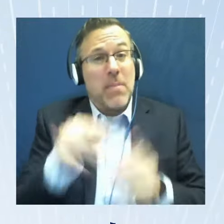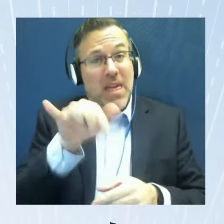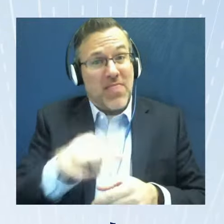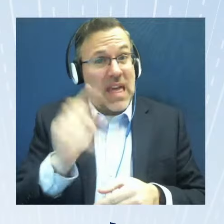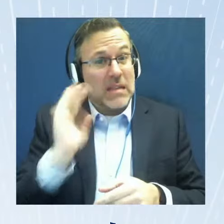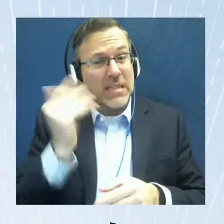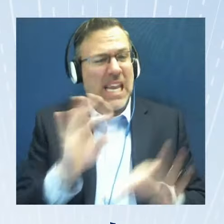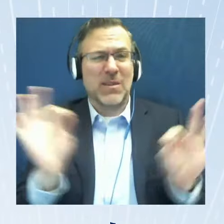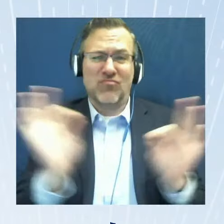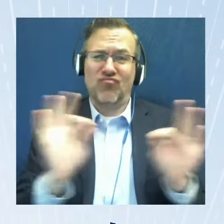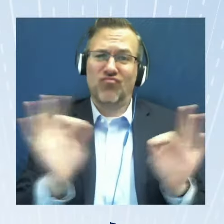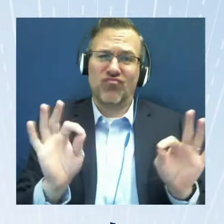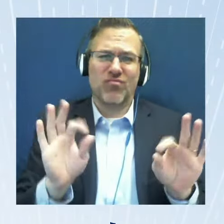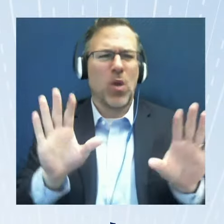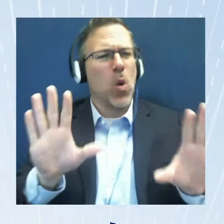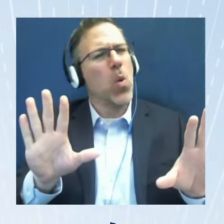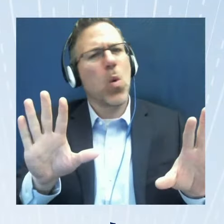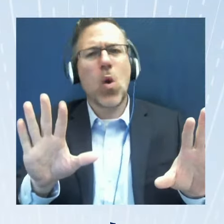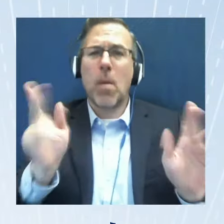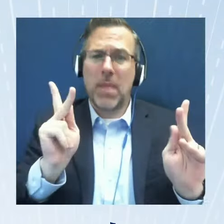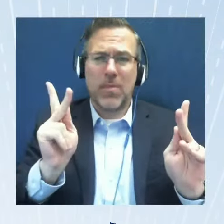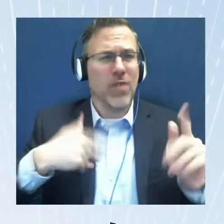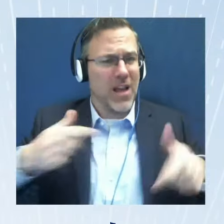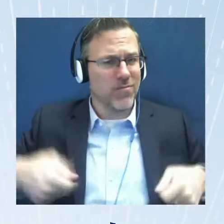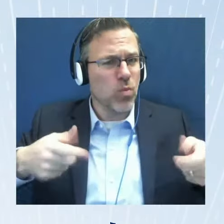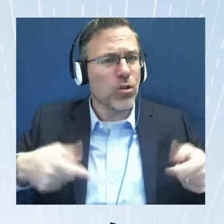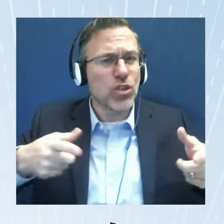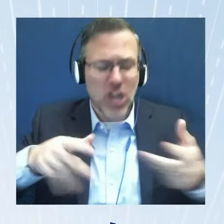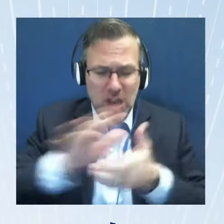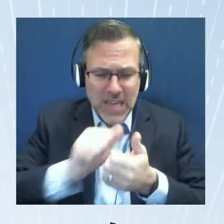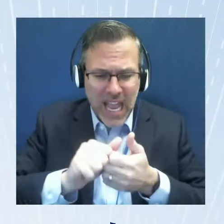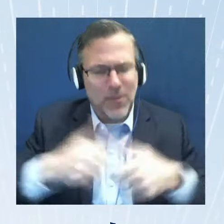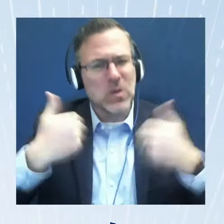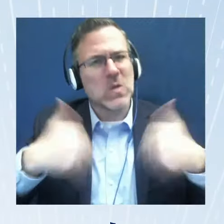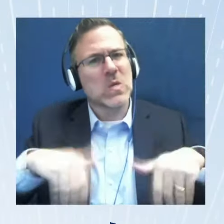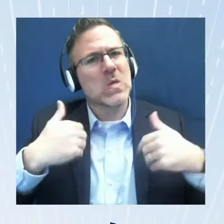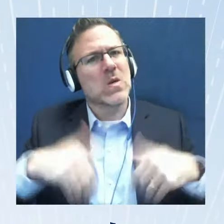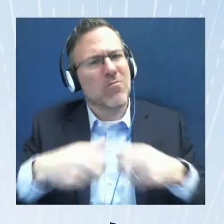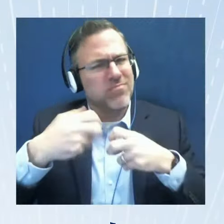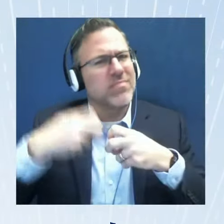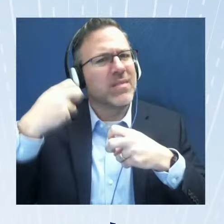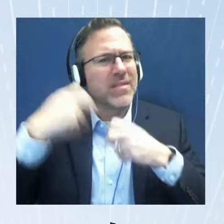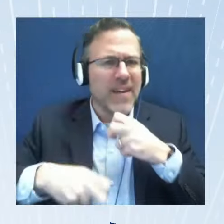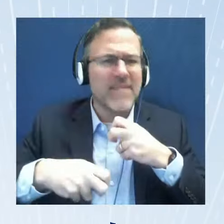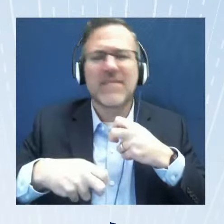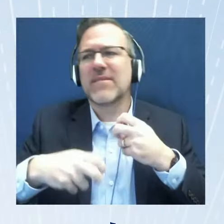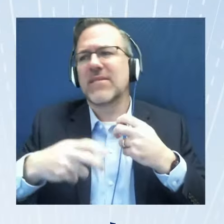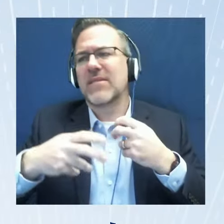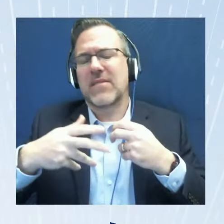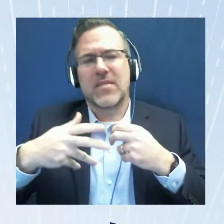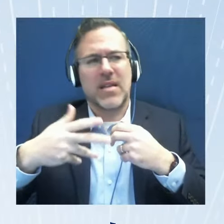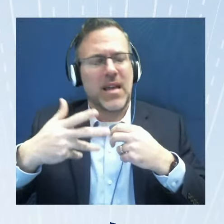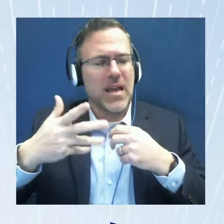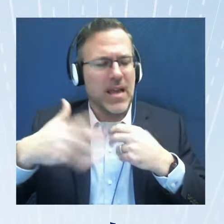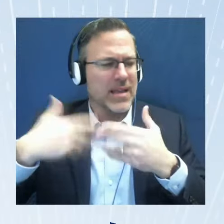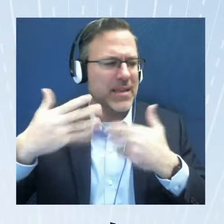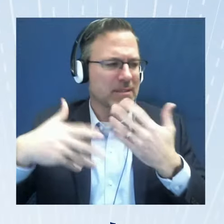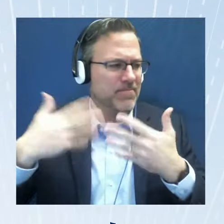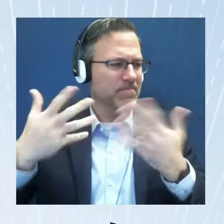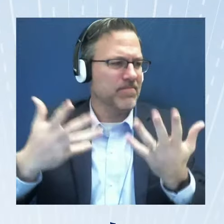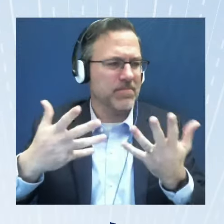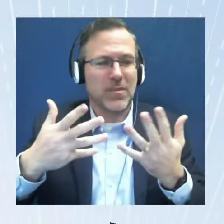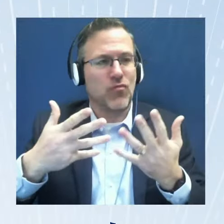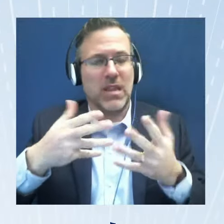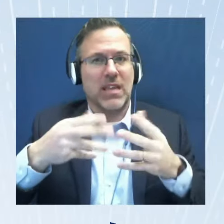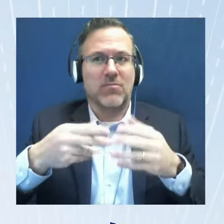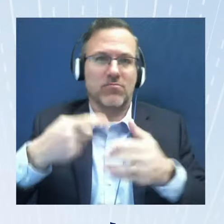experience, but talking to those who do, beginning to understand how different that can make the timeline and the ancillary costs